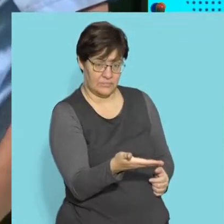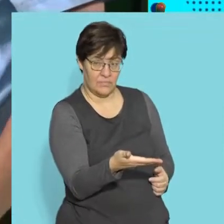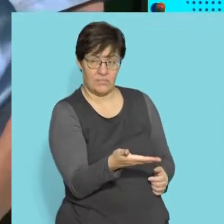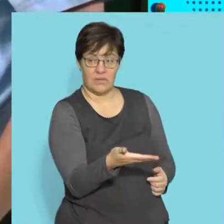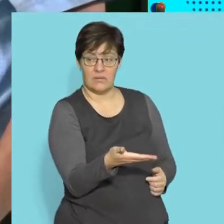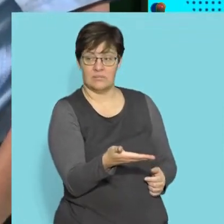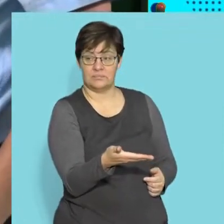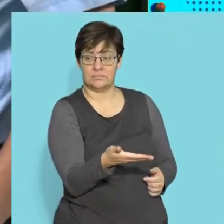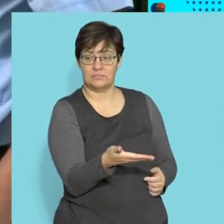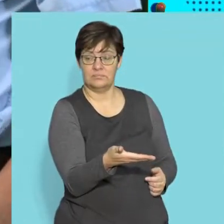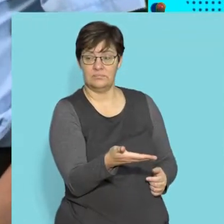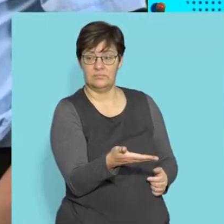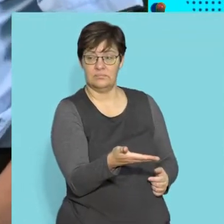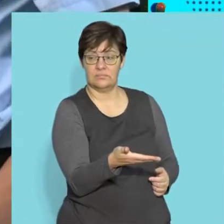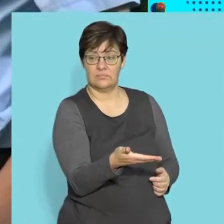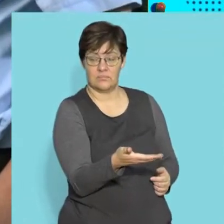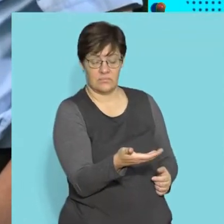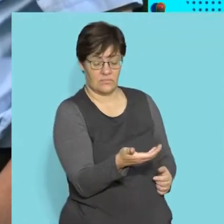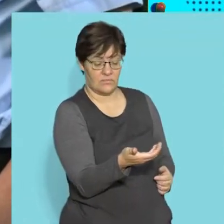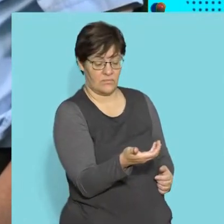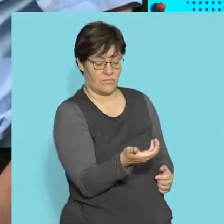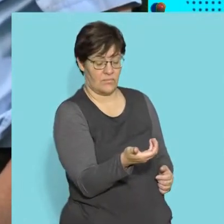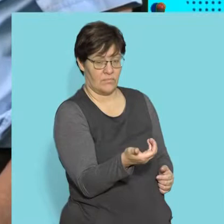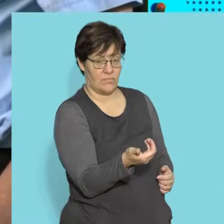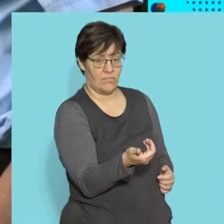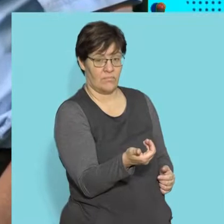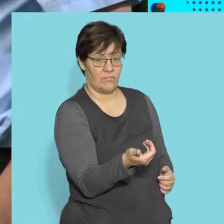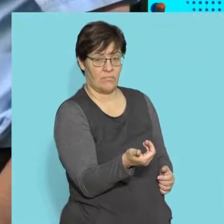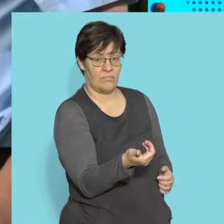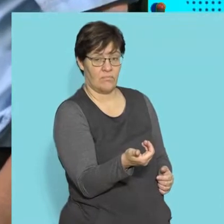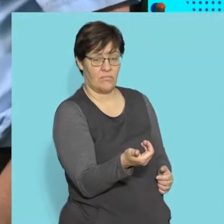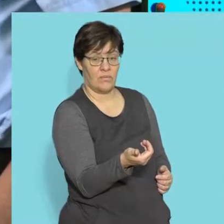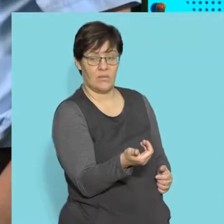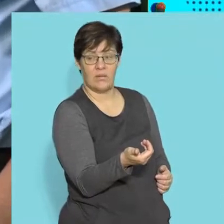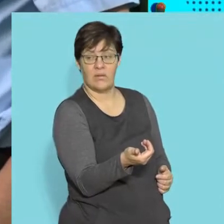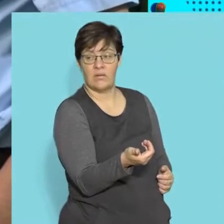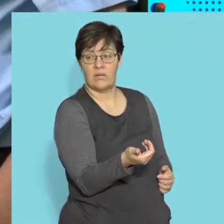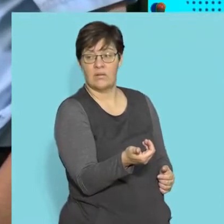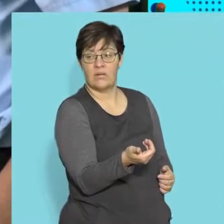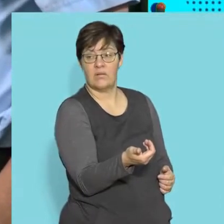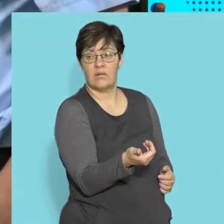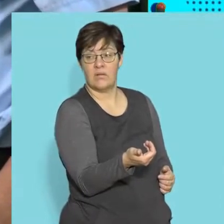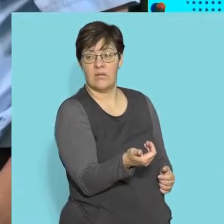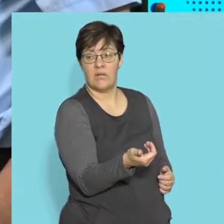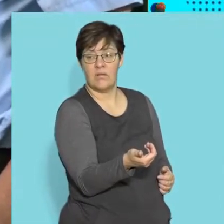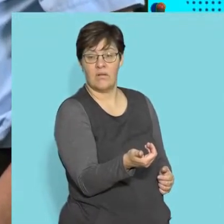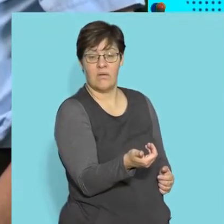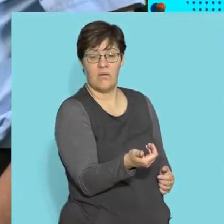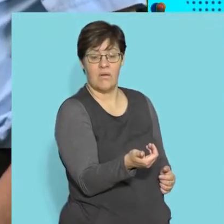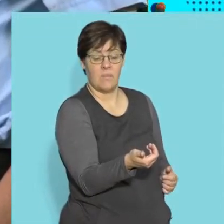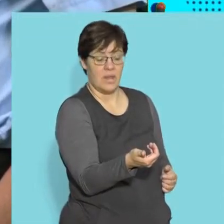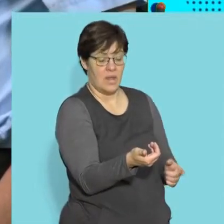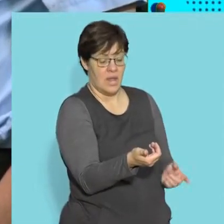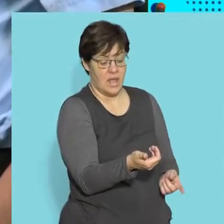conductor is the direction of my thumb. My thumb is going in. And over here, I'm going to see that the curl of my